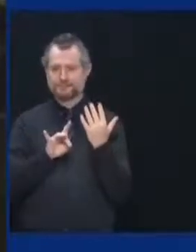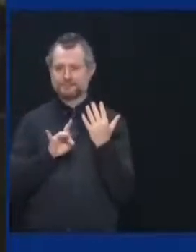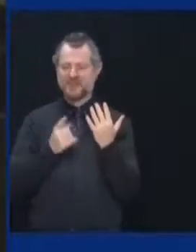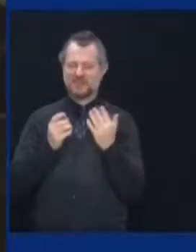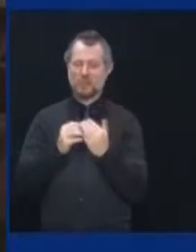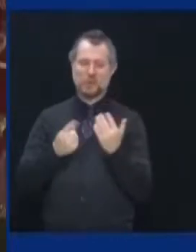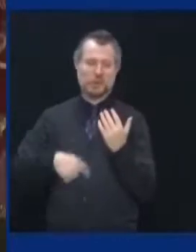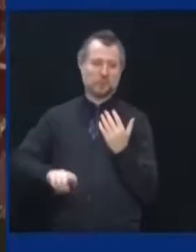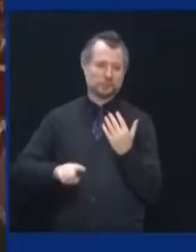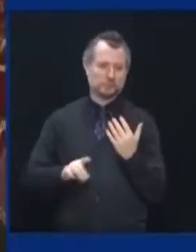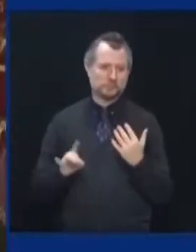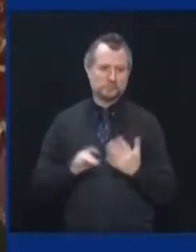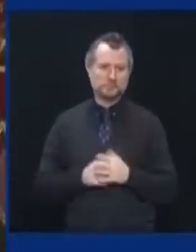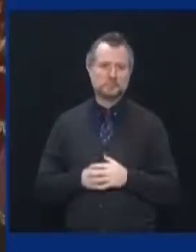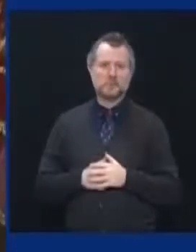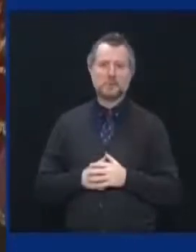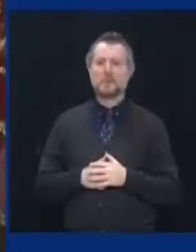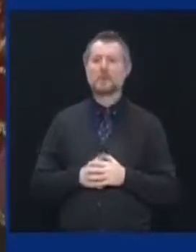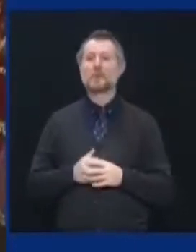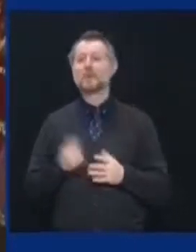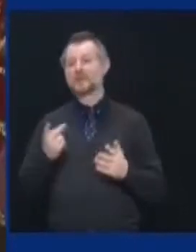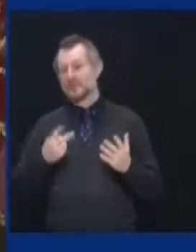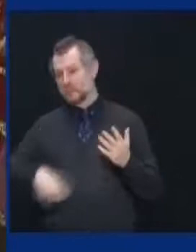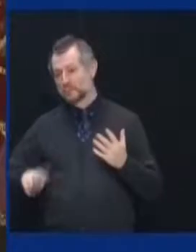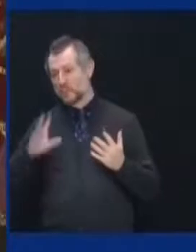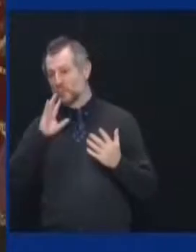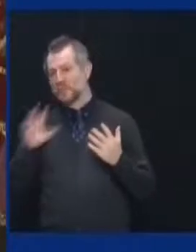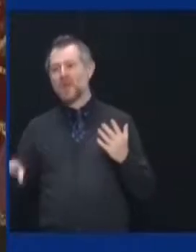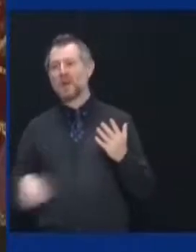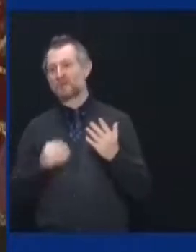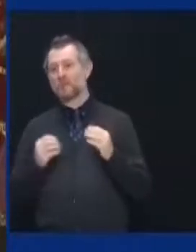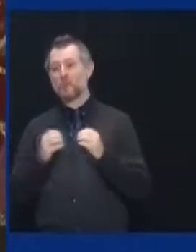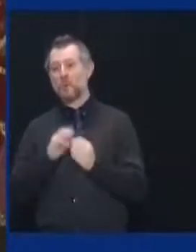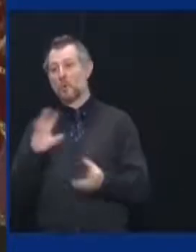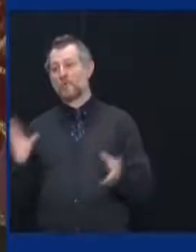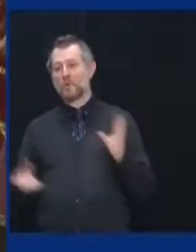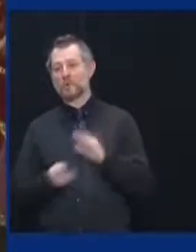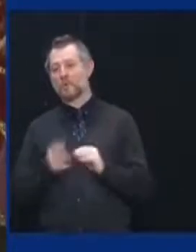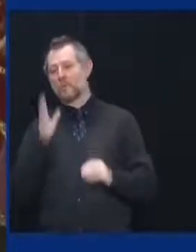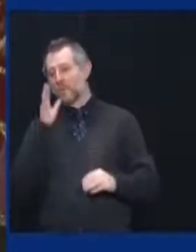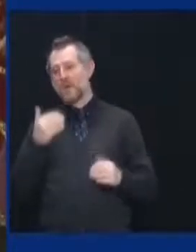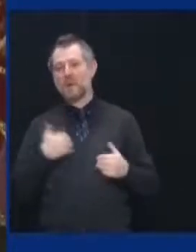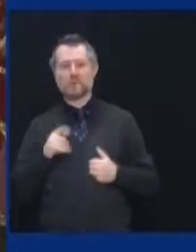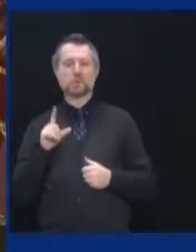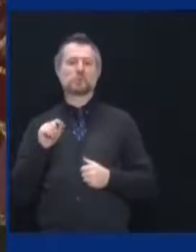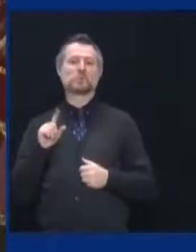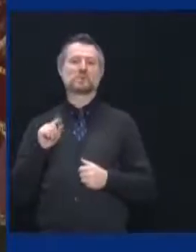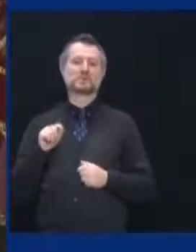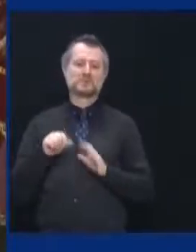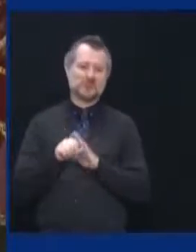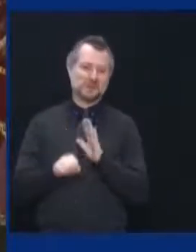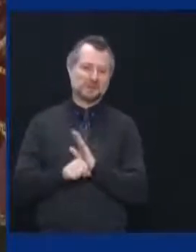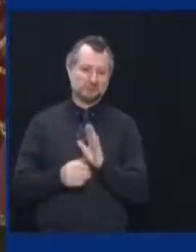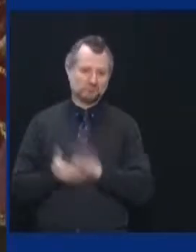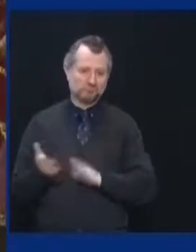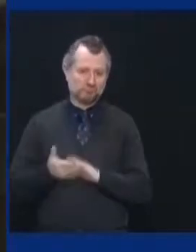week. And a week after that, we will be adding to it. We'll have a total of 20 state sites in every region of the